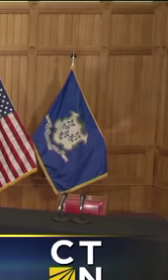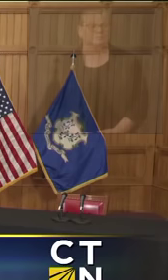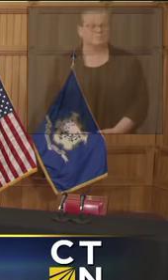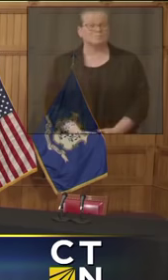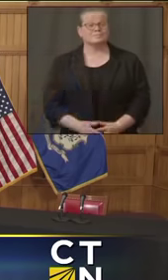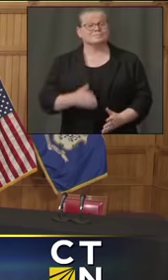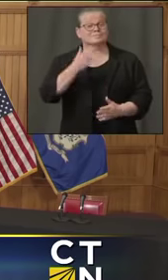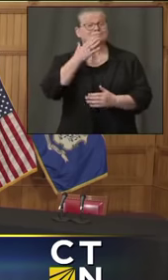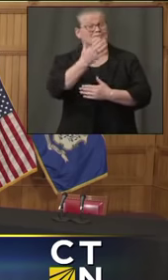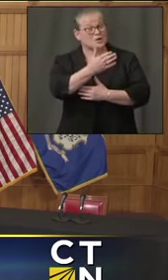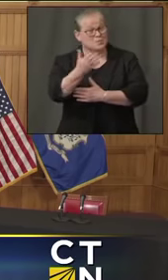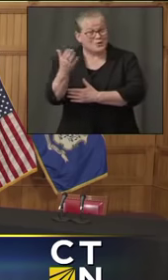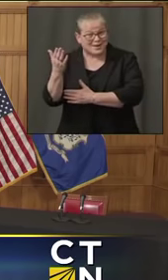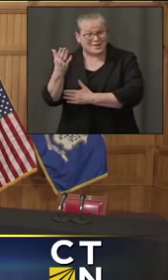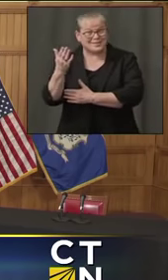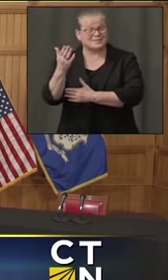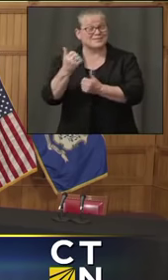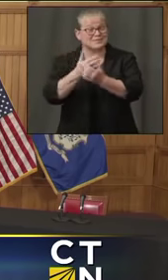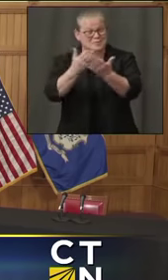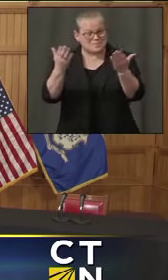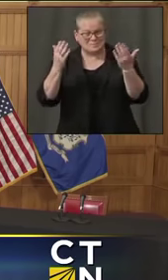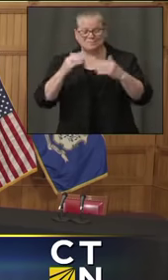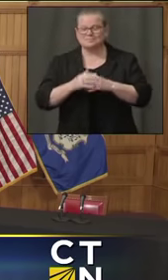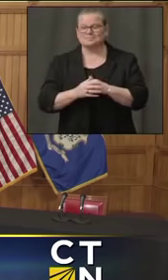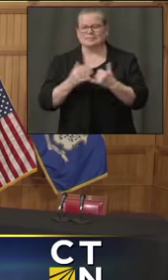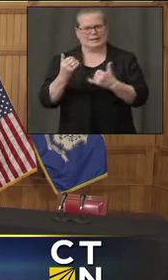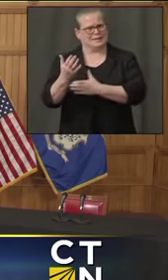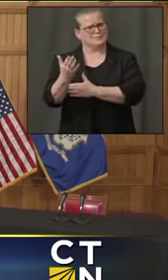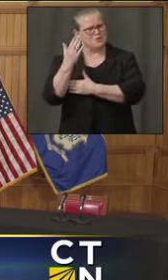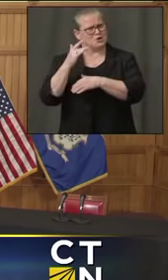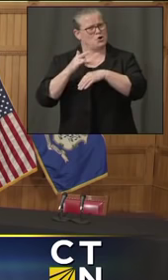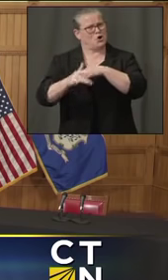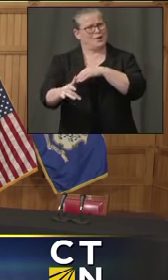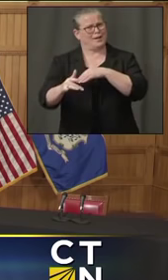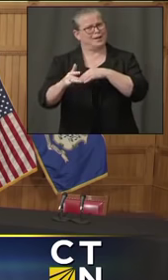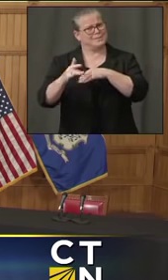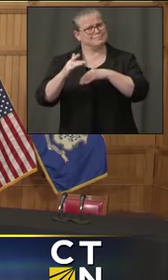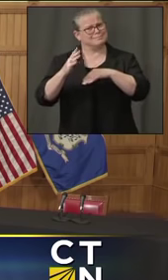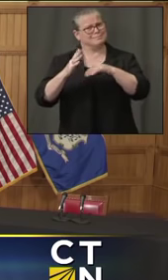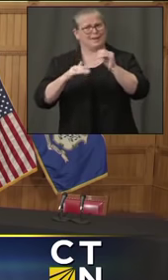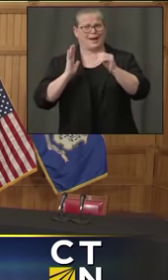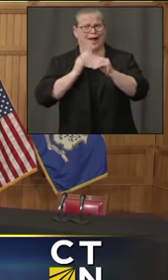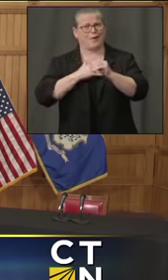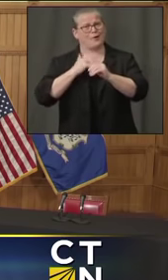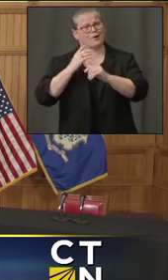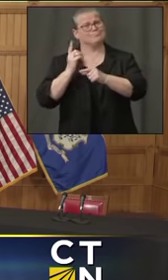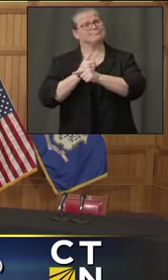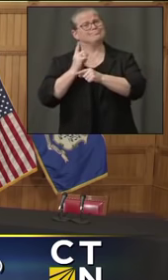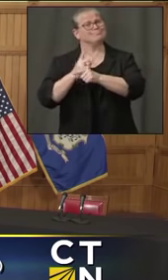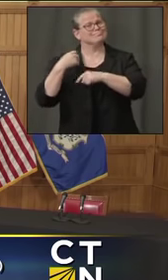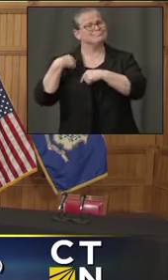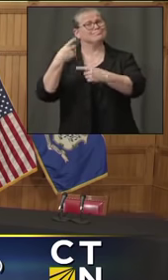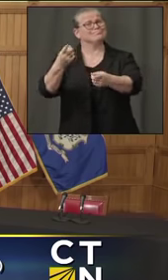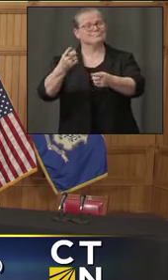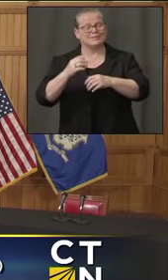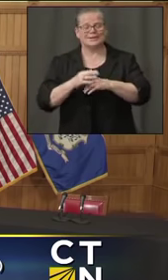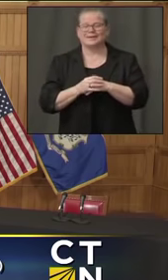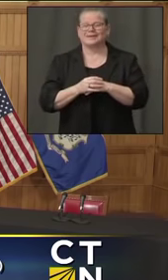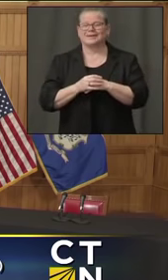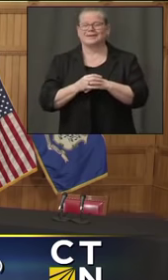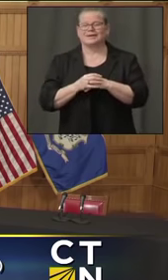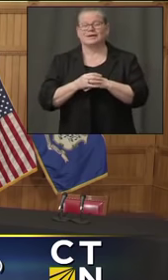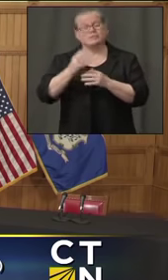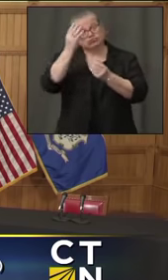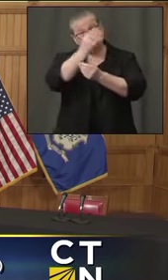All right, good morning, everybody. We're a little earlier than usual. That's in part because this is Law Enforcement and Hospital